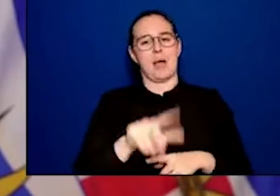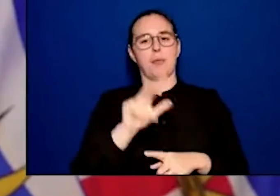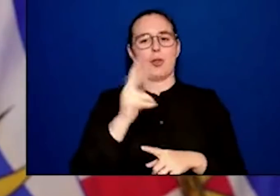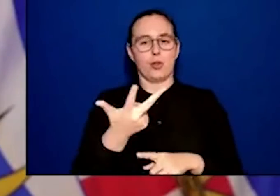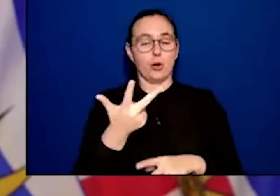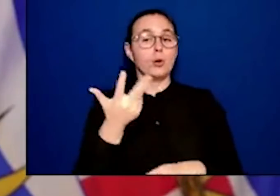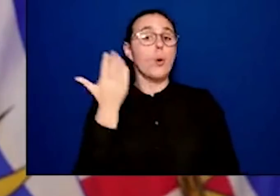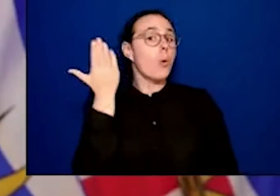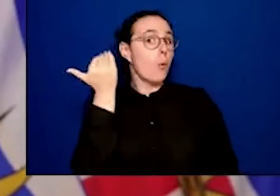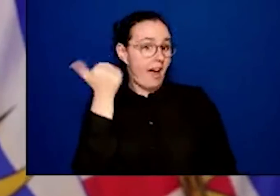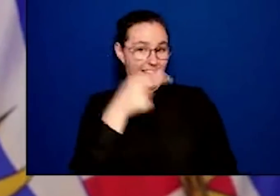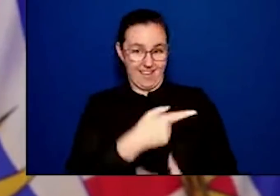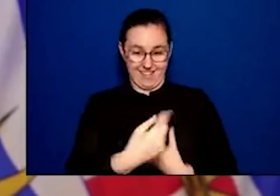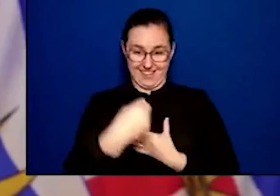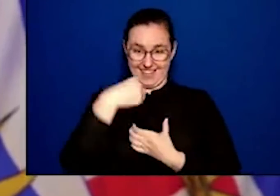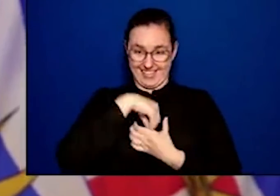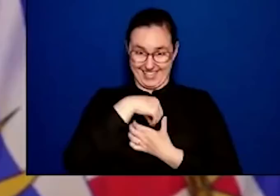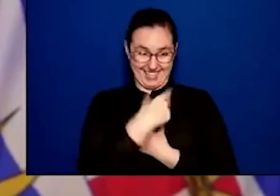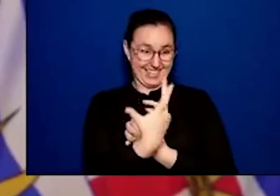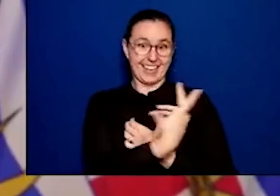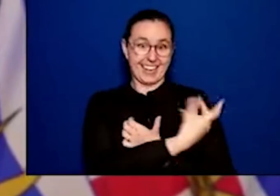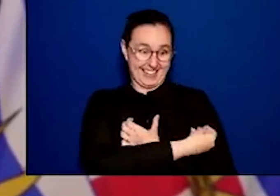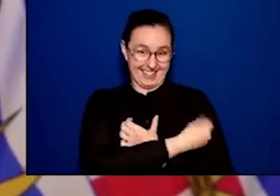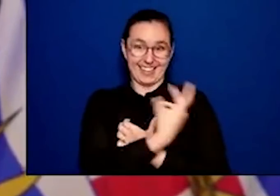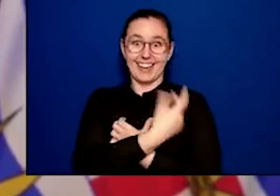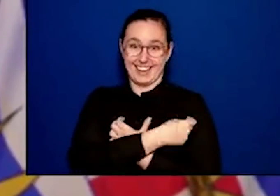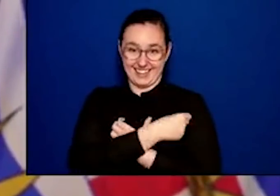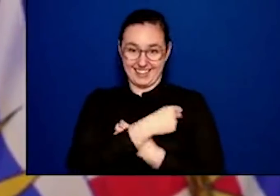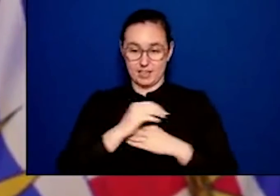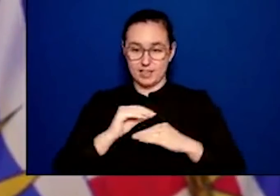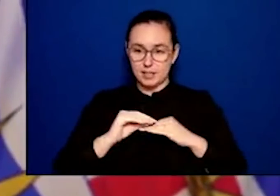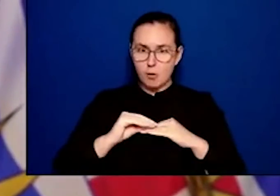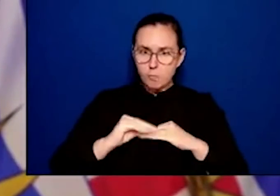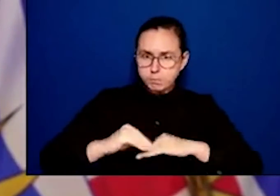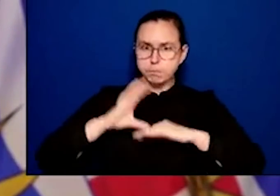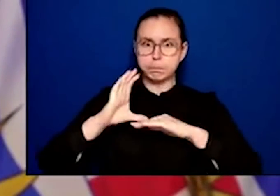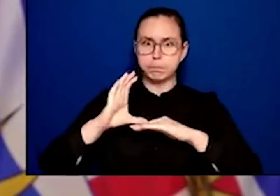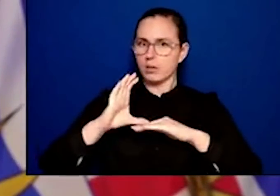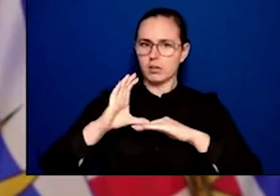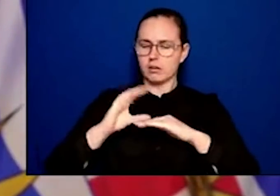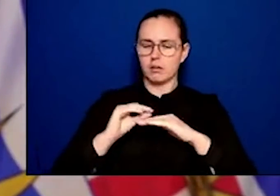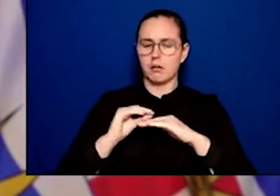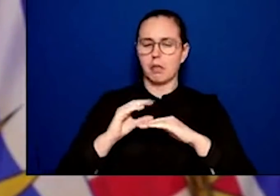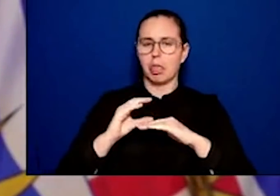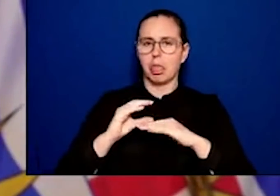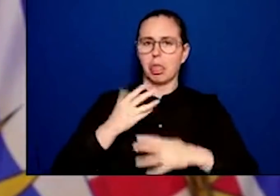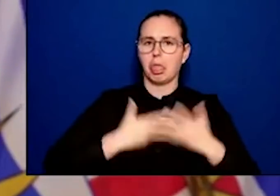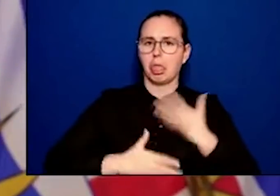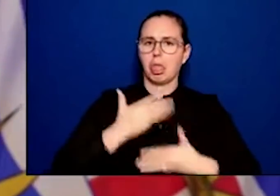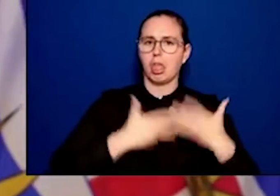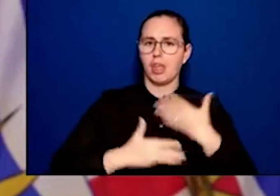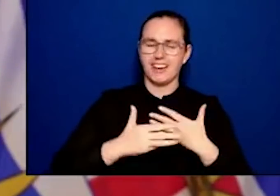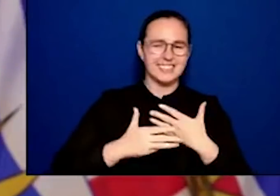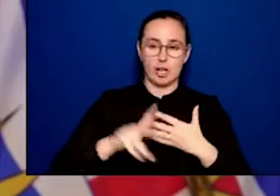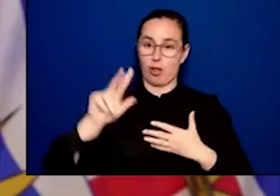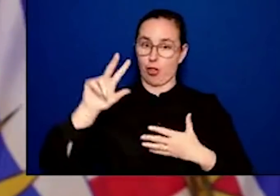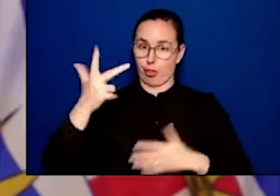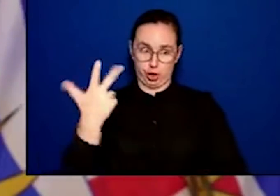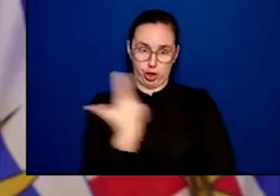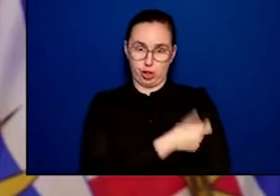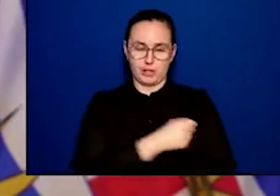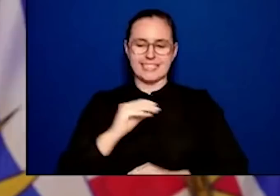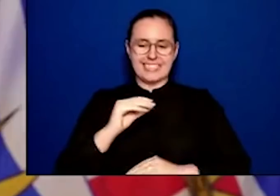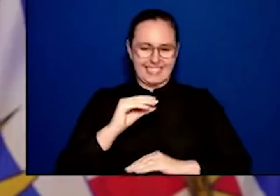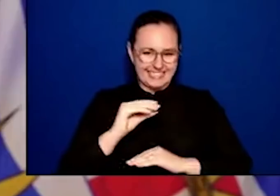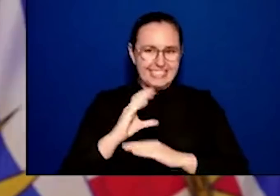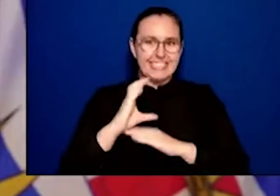adding a third dose can actually stimulate a response for many people that gives them as much protection, or at least some protection, closer to